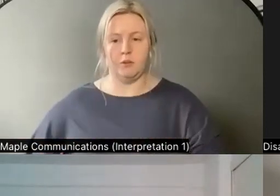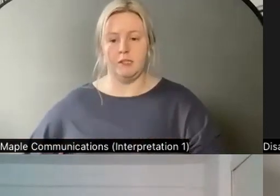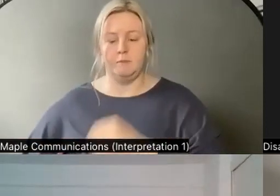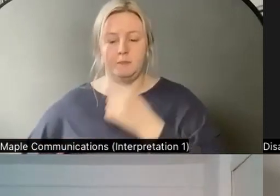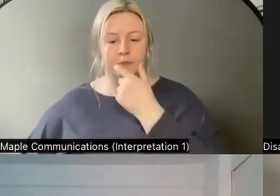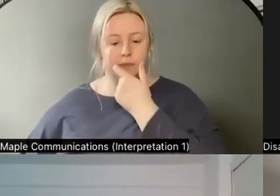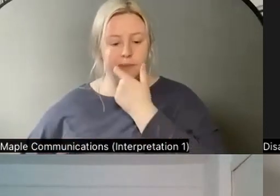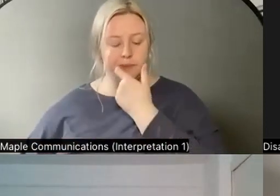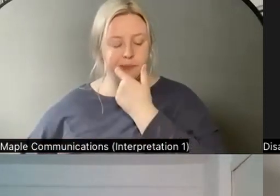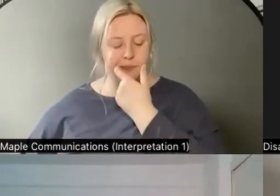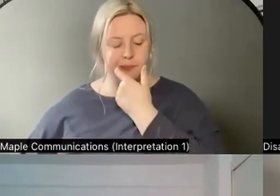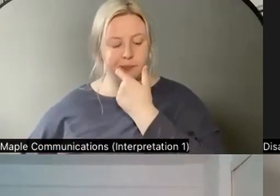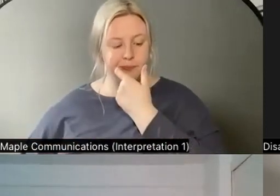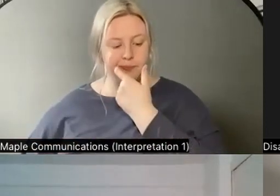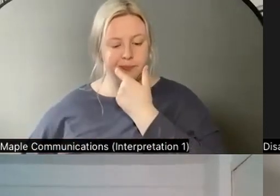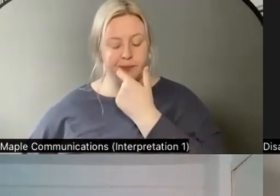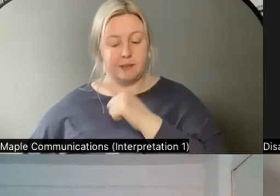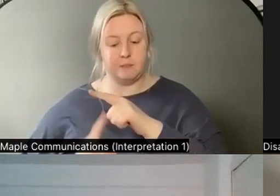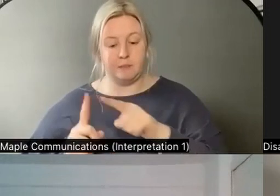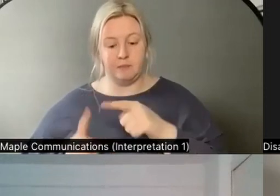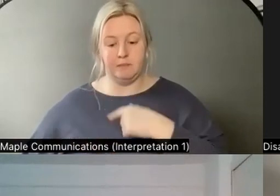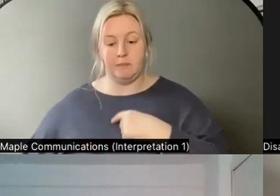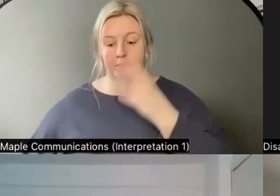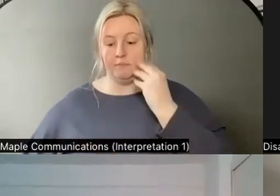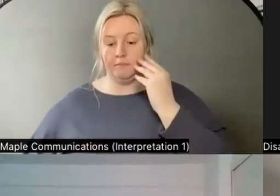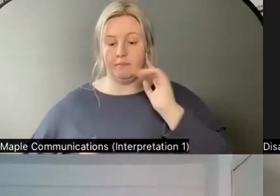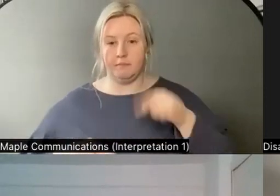I have been beat down.